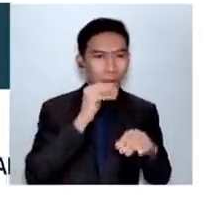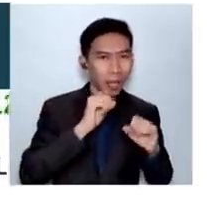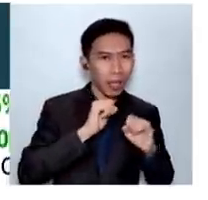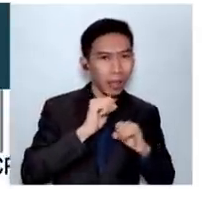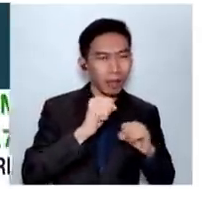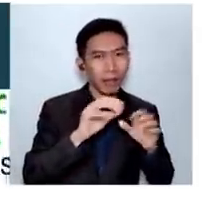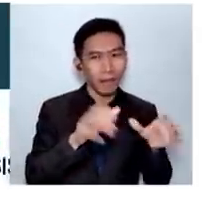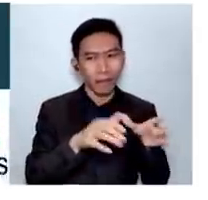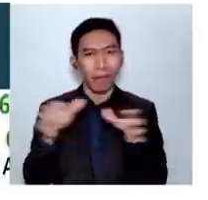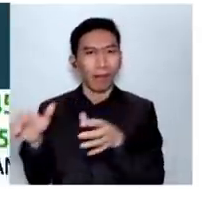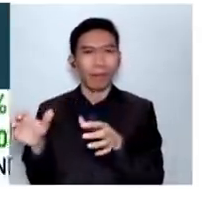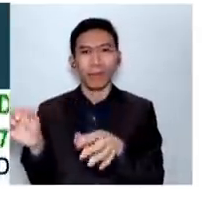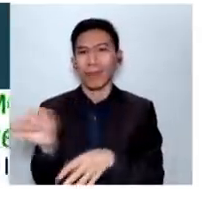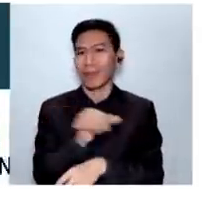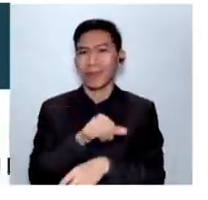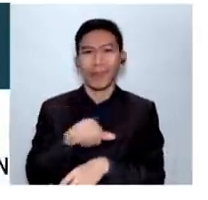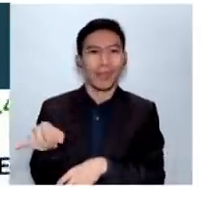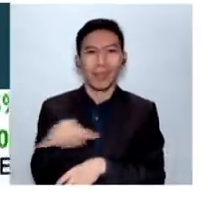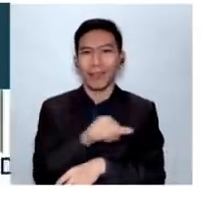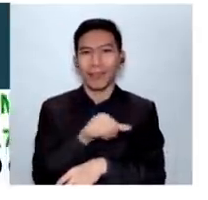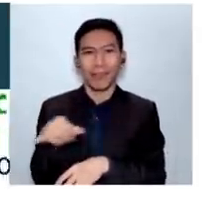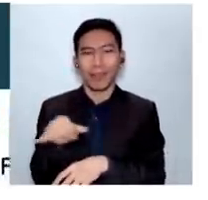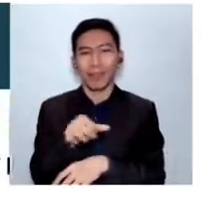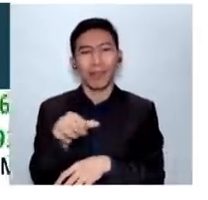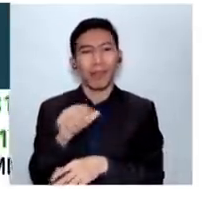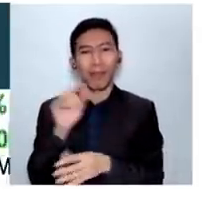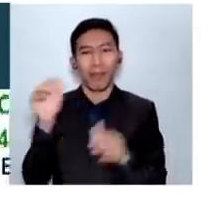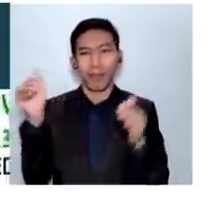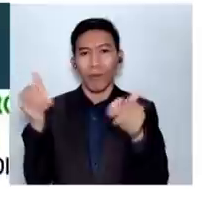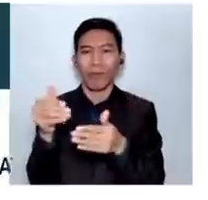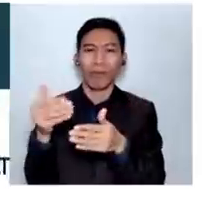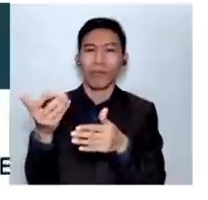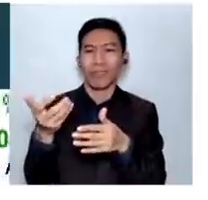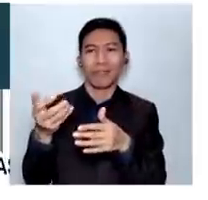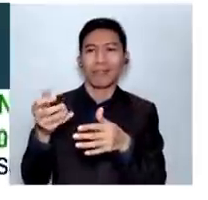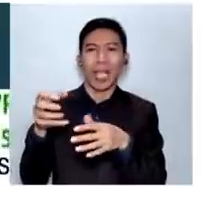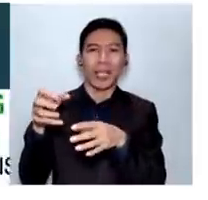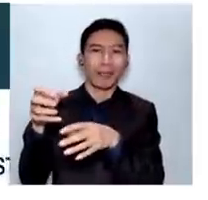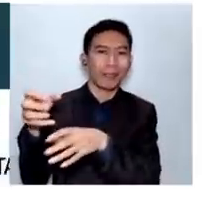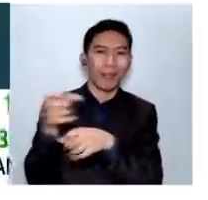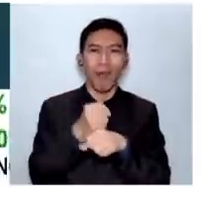it's all the same, that it's all about retaining power, that it's all about